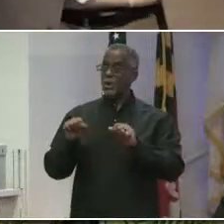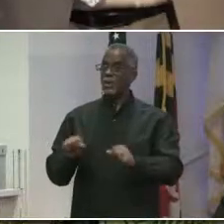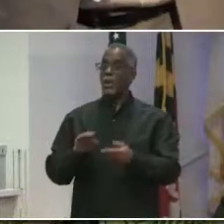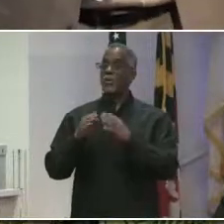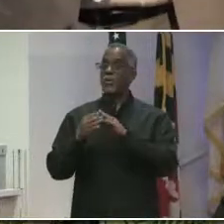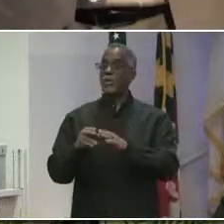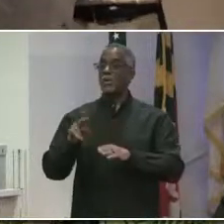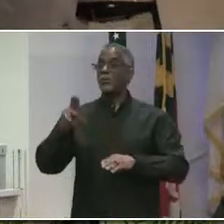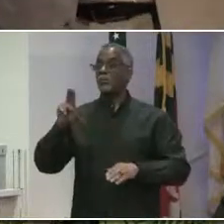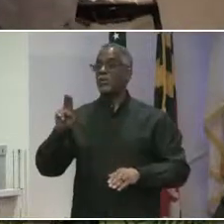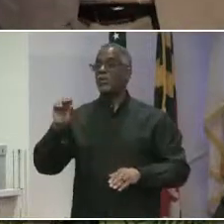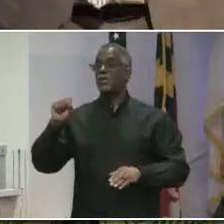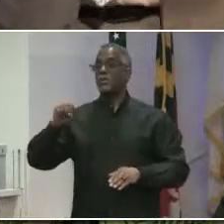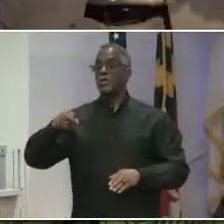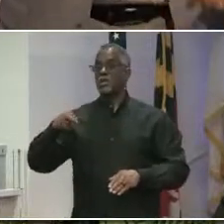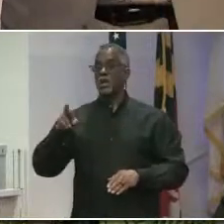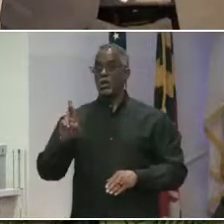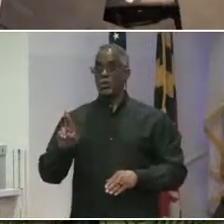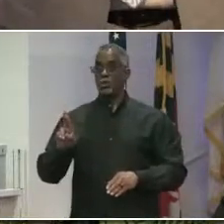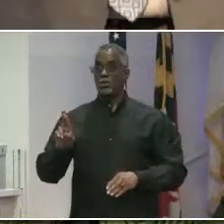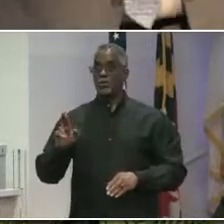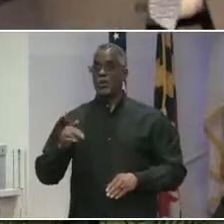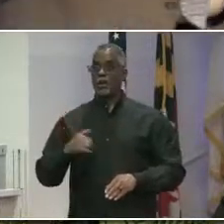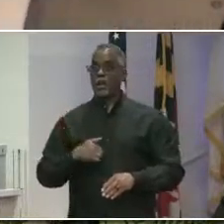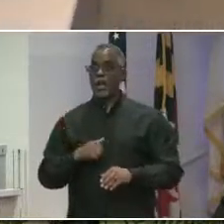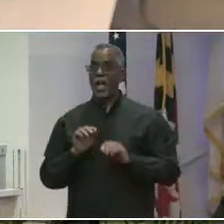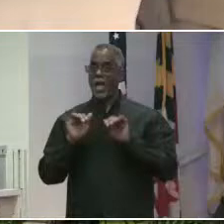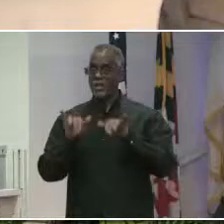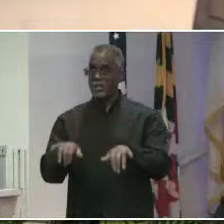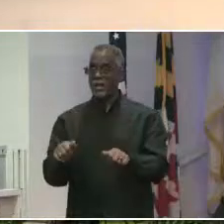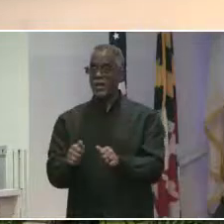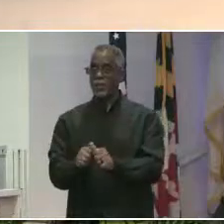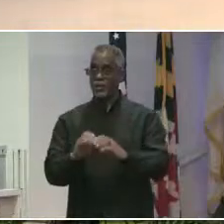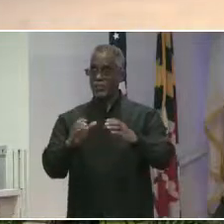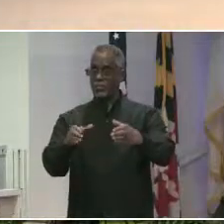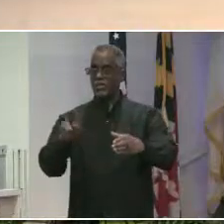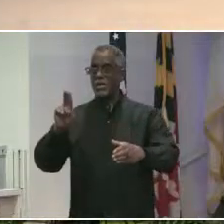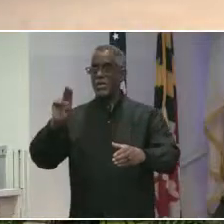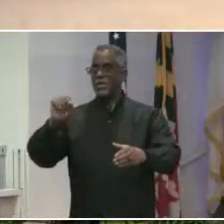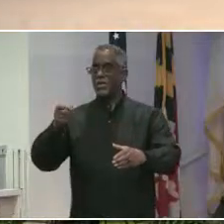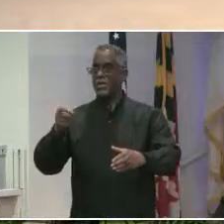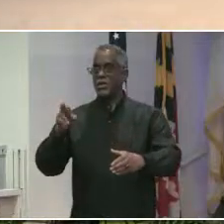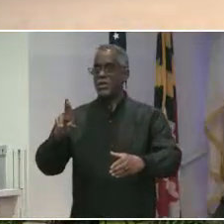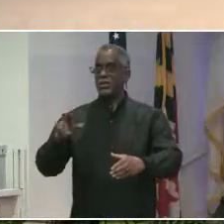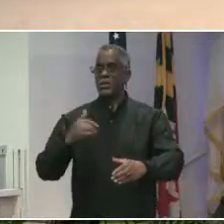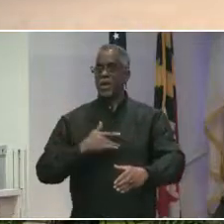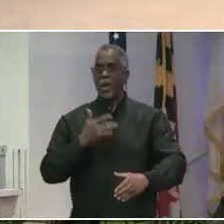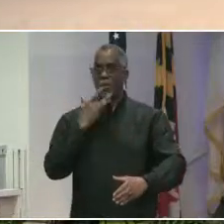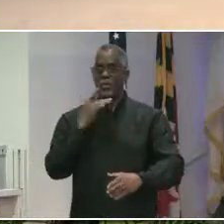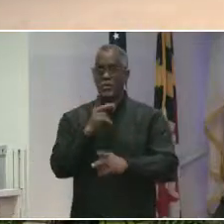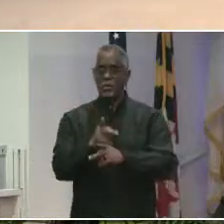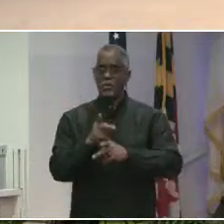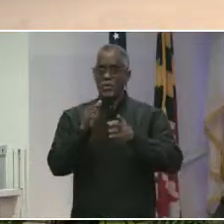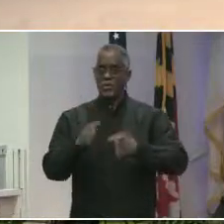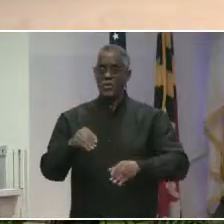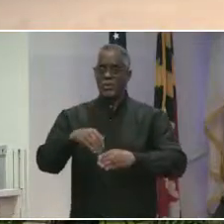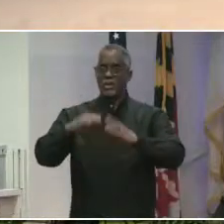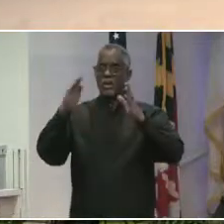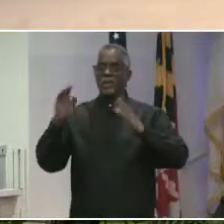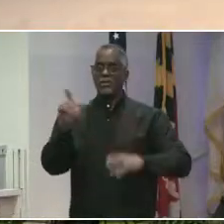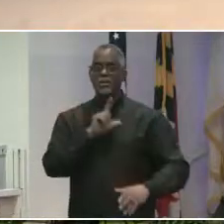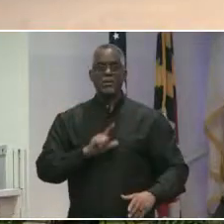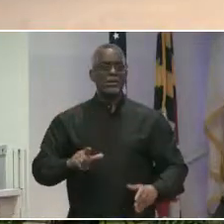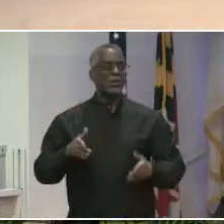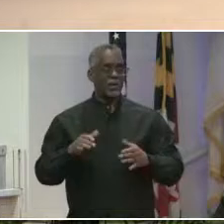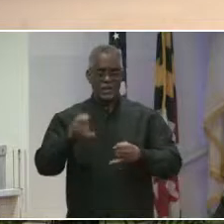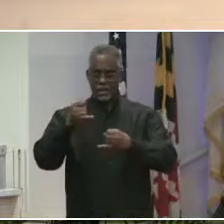I'm an usher. Amen. I stuck with the usher. Amen. I'd rather be a doorkeeper. Come on, somebody, in the house of the Lord. Amen. All right.